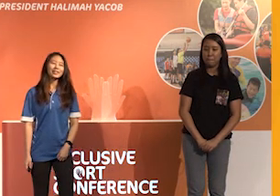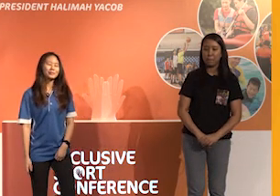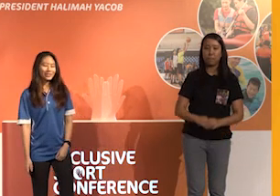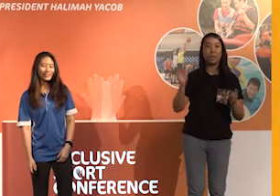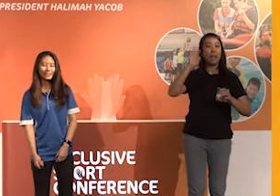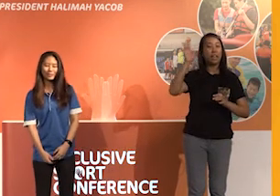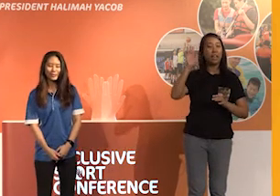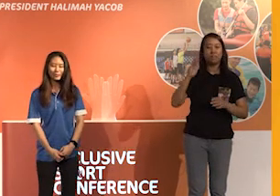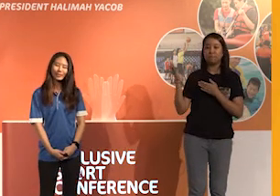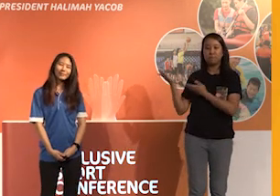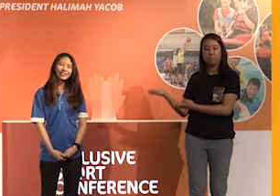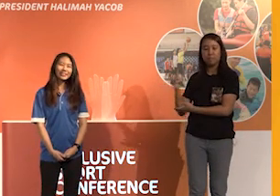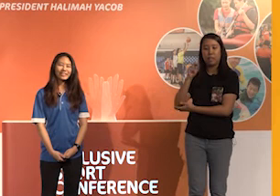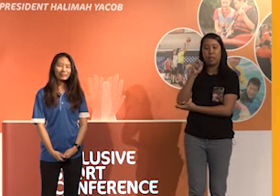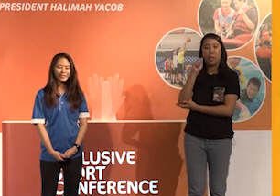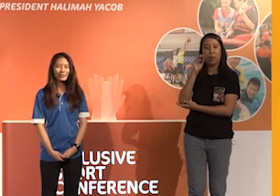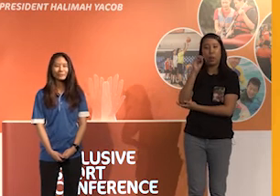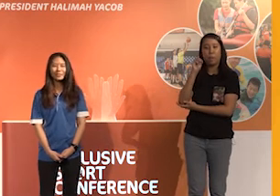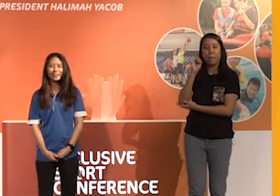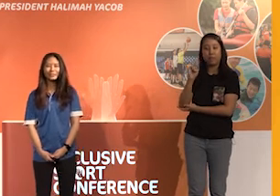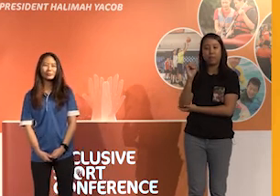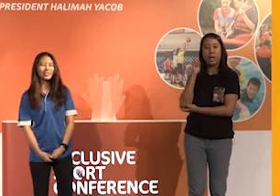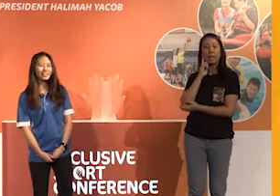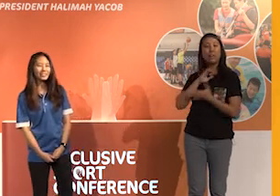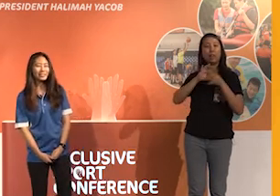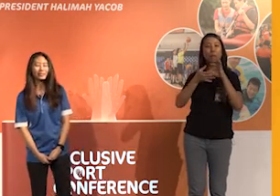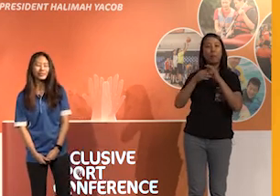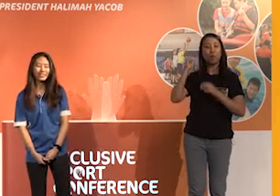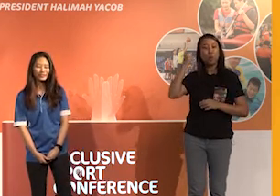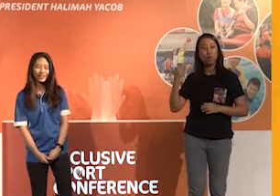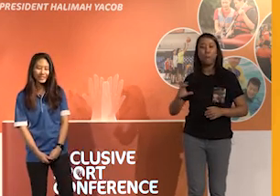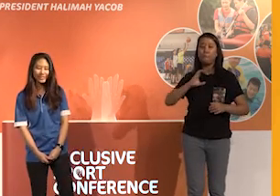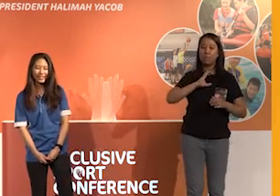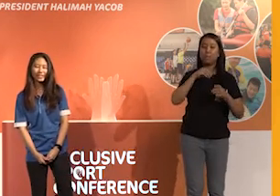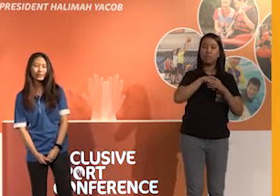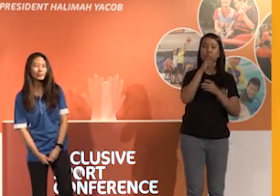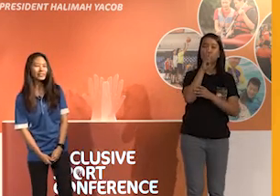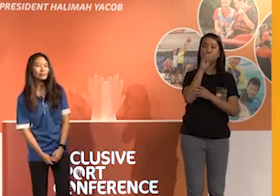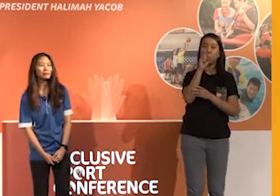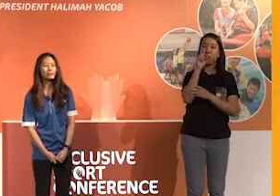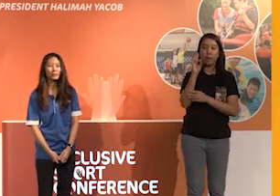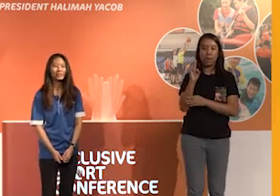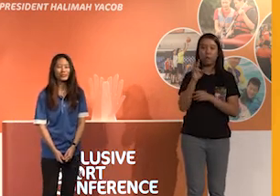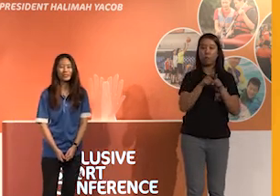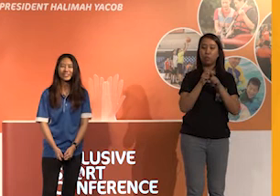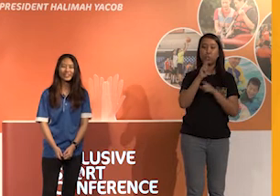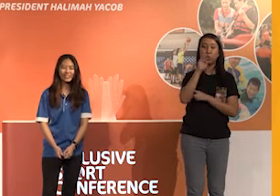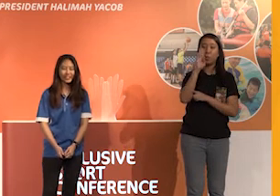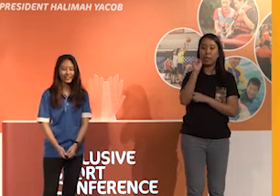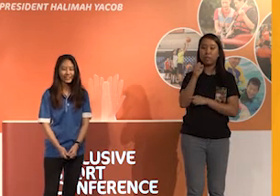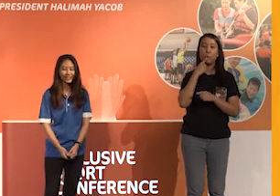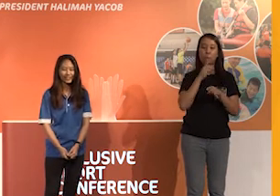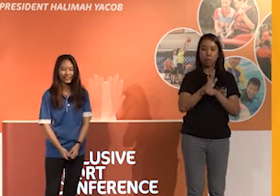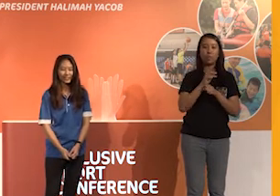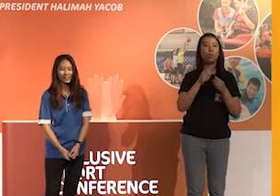Hi, I'm Adelia Naomi Yokoyama, and I'm a Deaflympic gold medalist in 2017 and a UBS Promise Award in